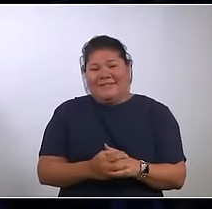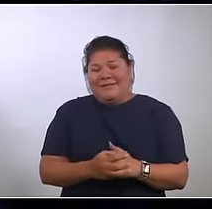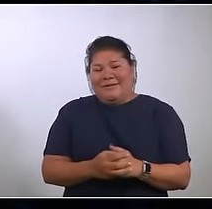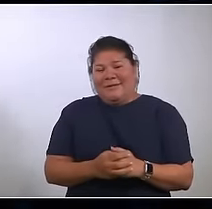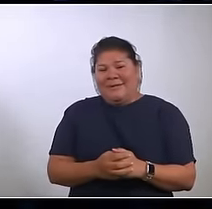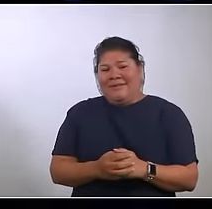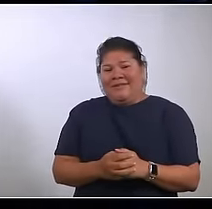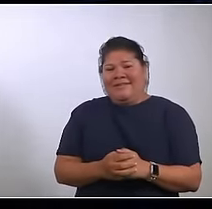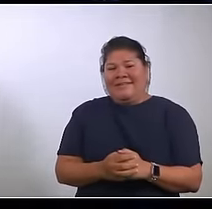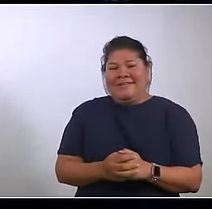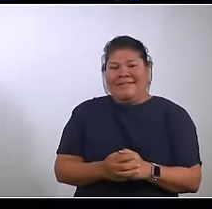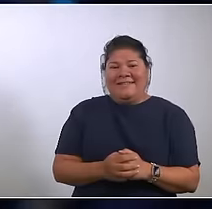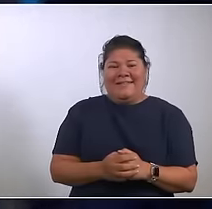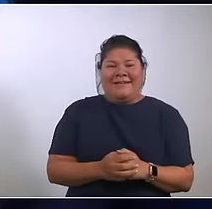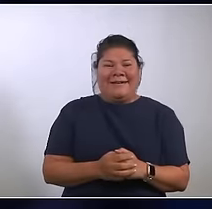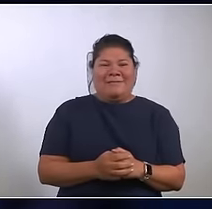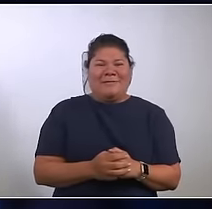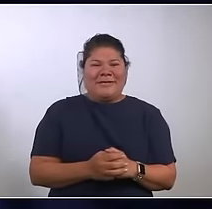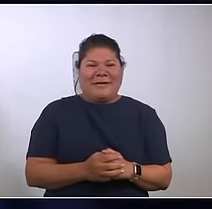So,